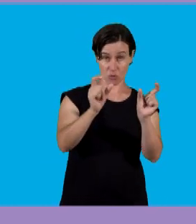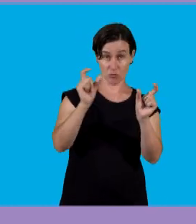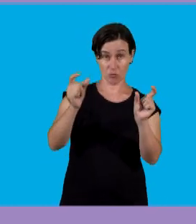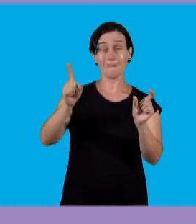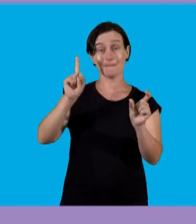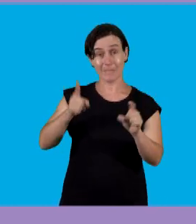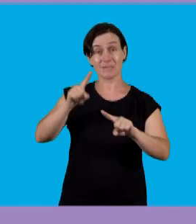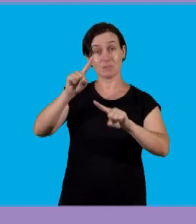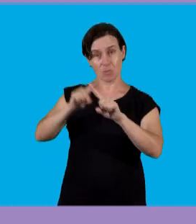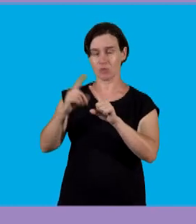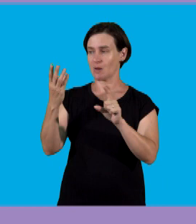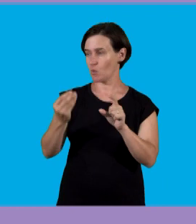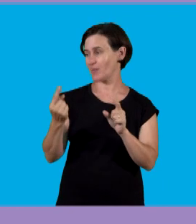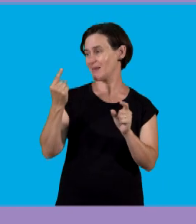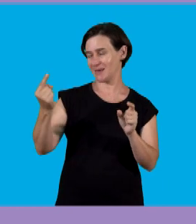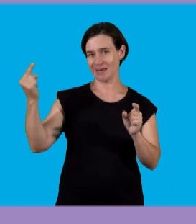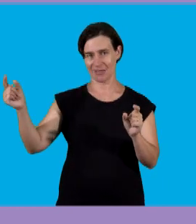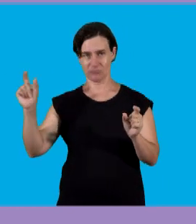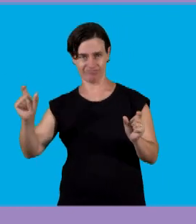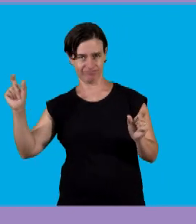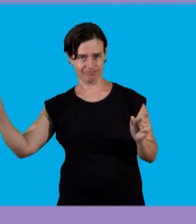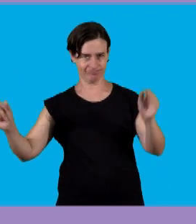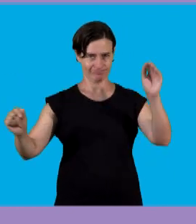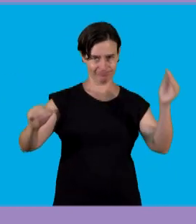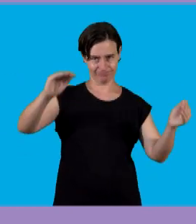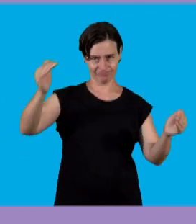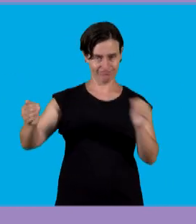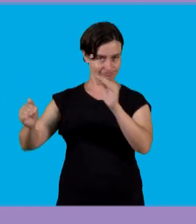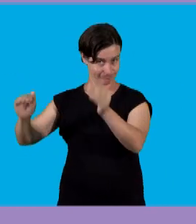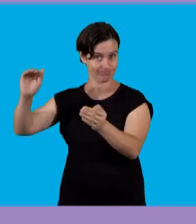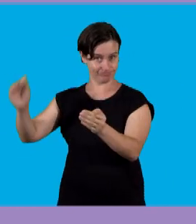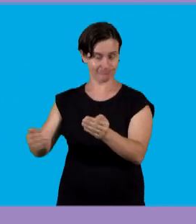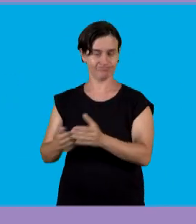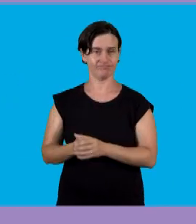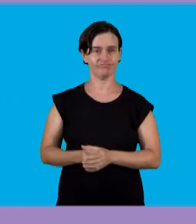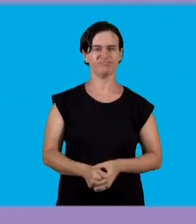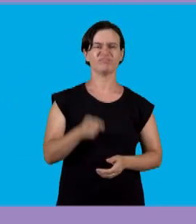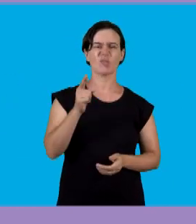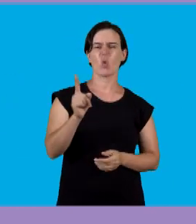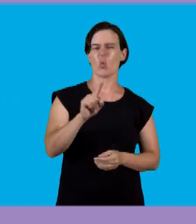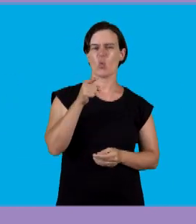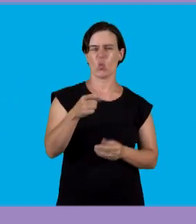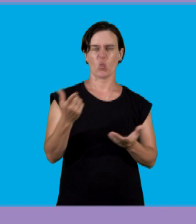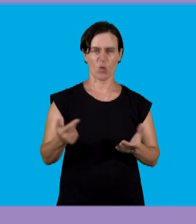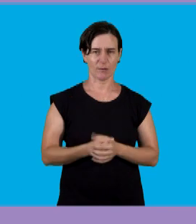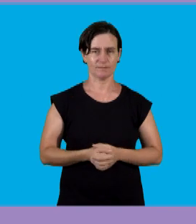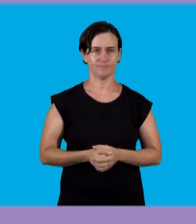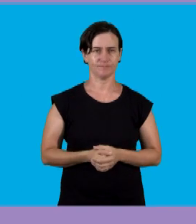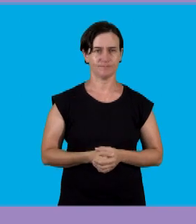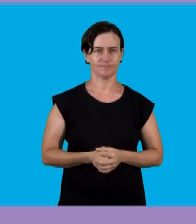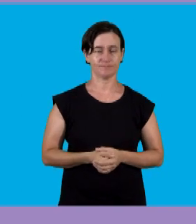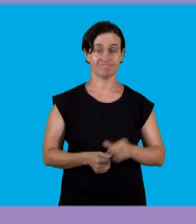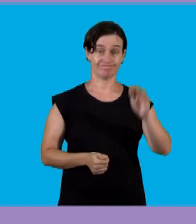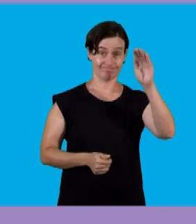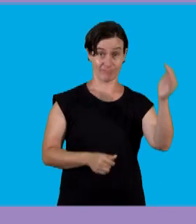must multiply with each term in the binomial. So as we can see, the expression that we have been given here as a challenge, it